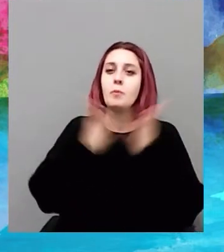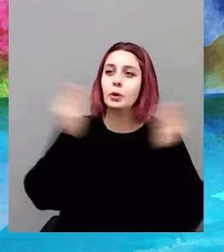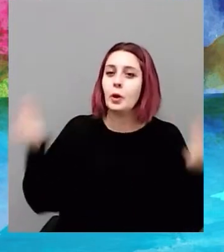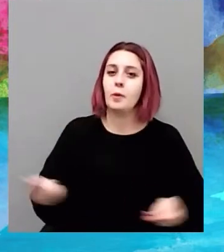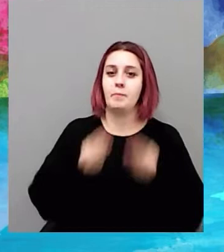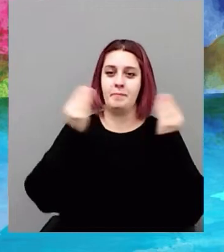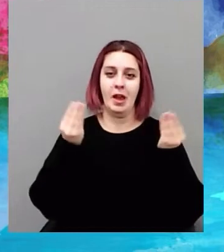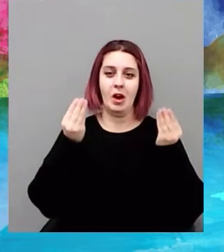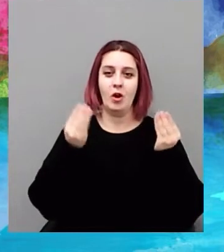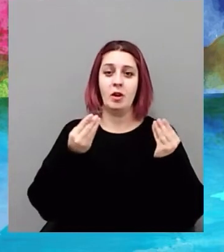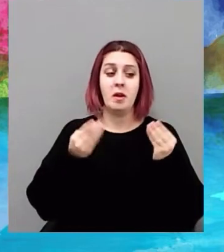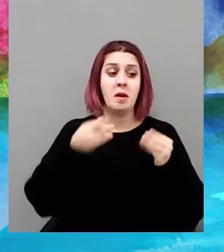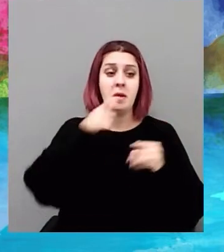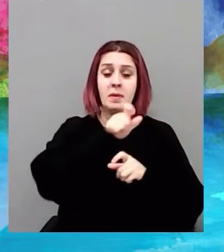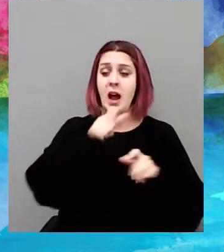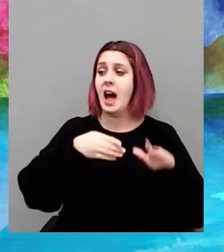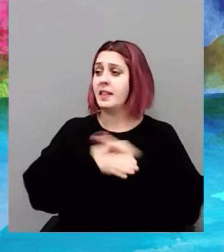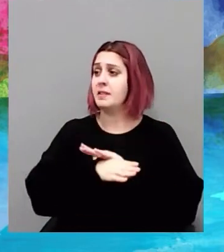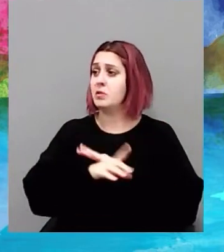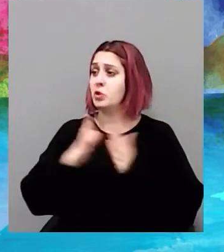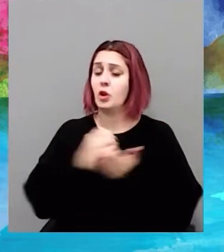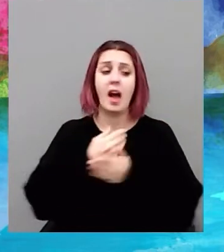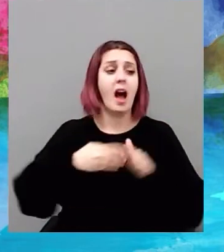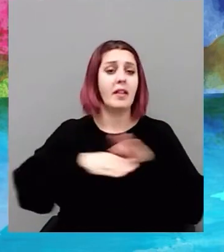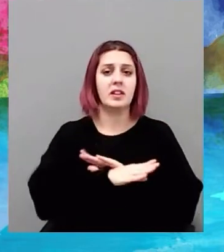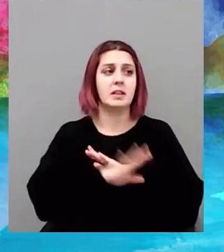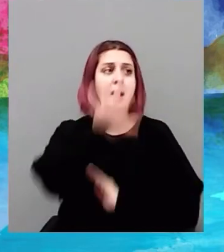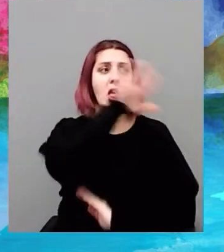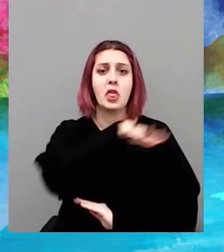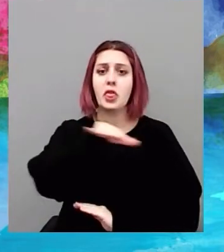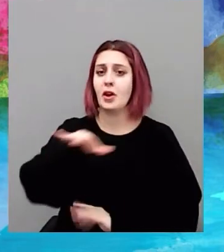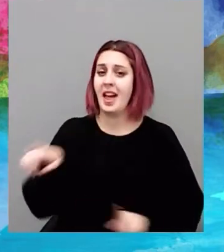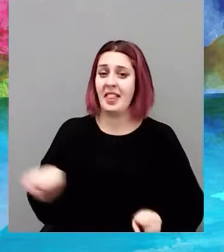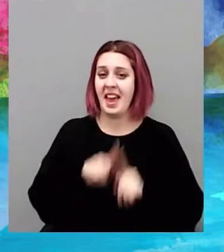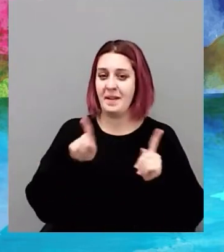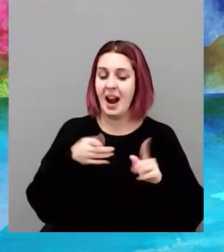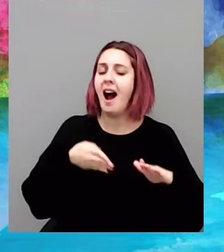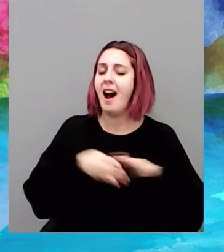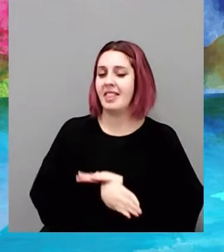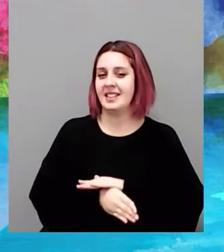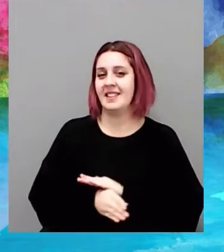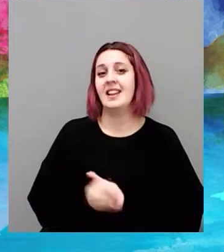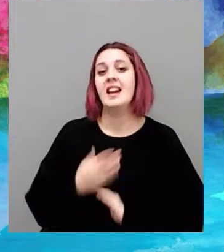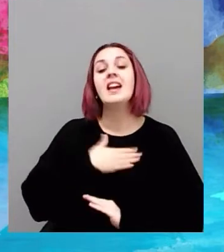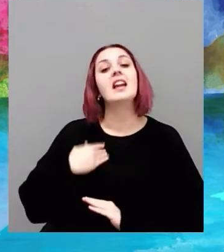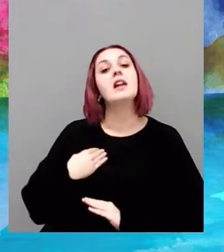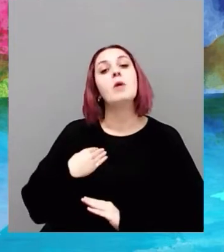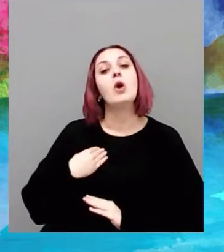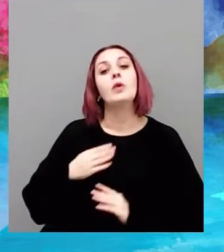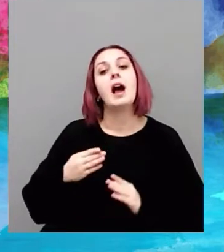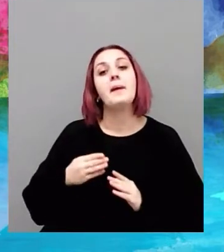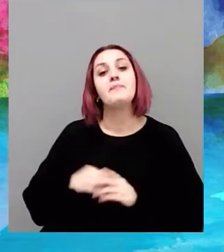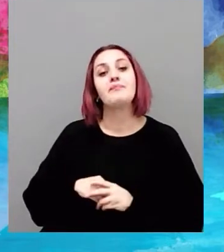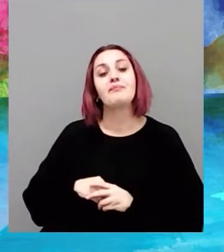did, we developed a digital solution to give information about accessibility. We know that accessibility is